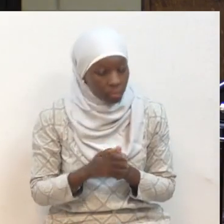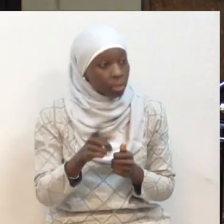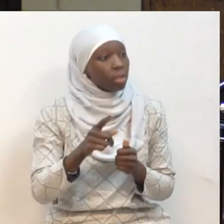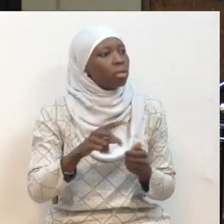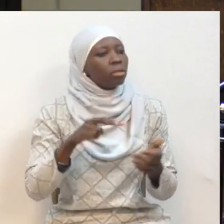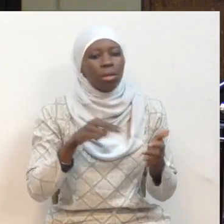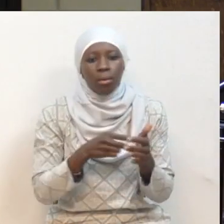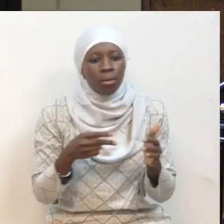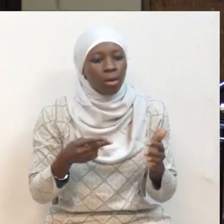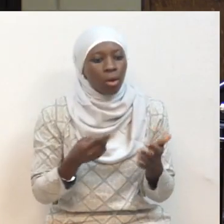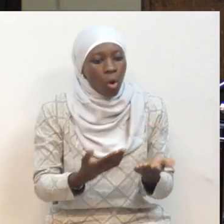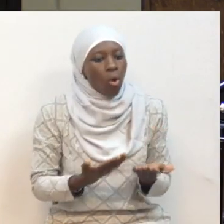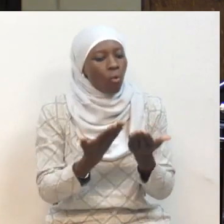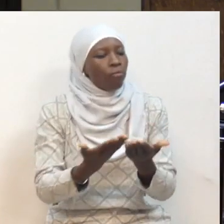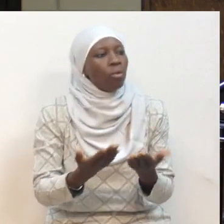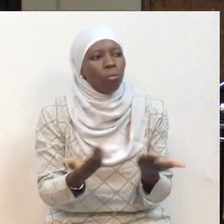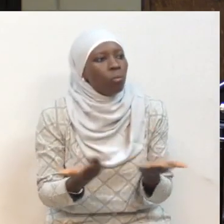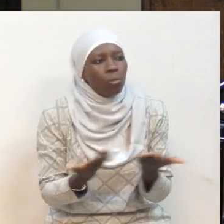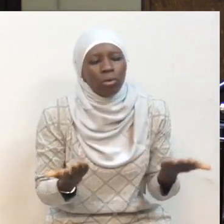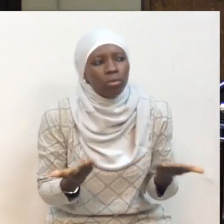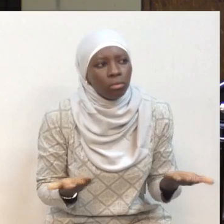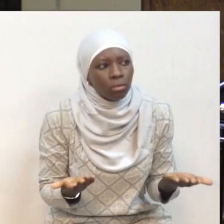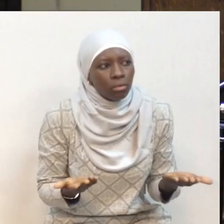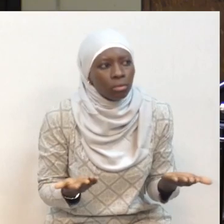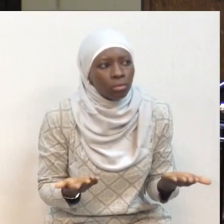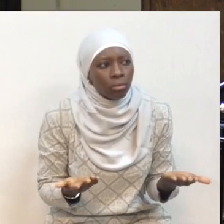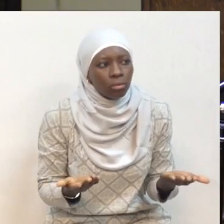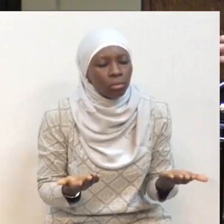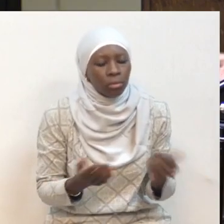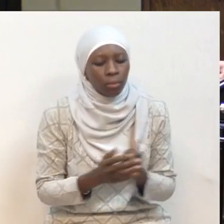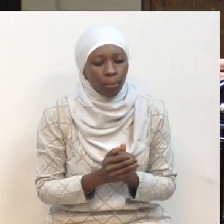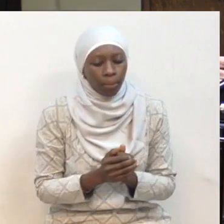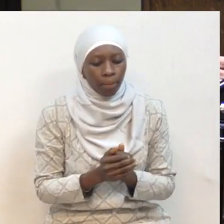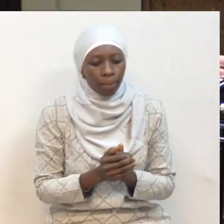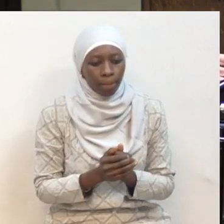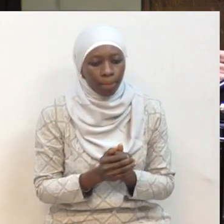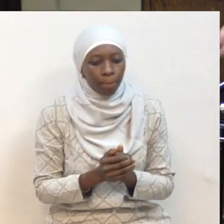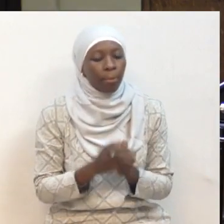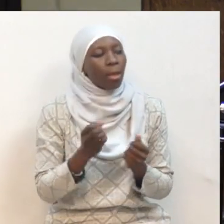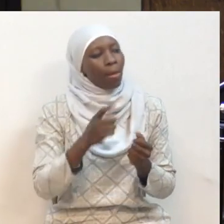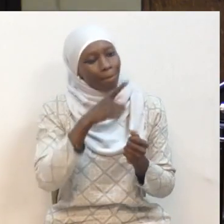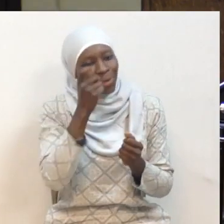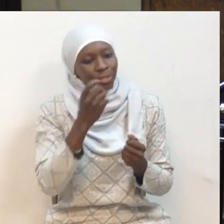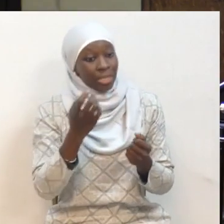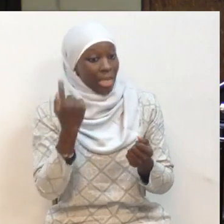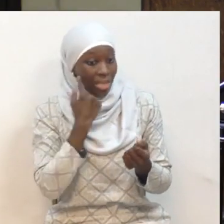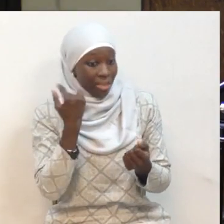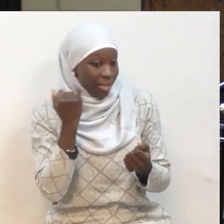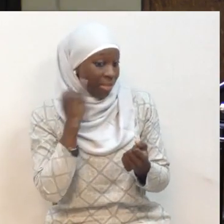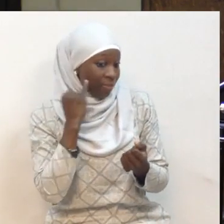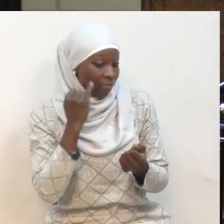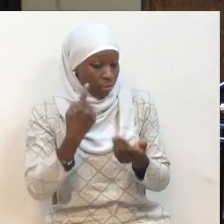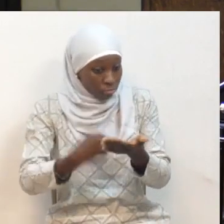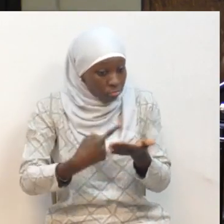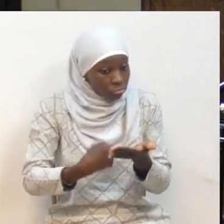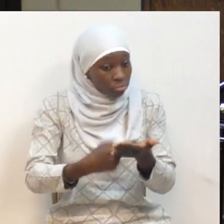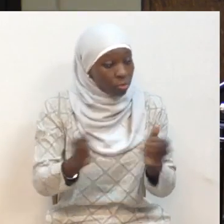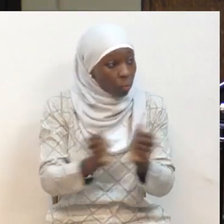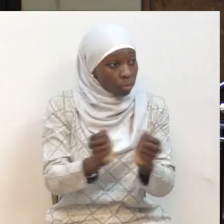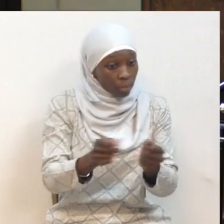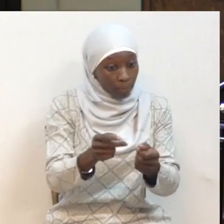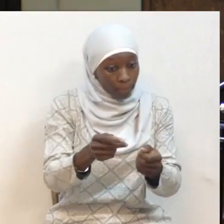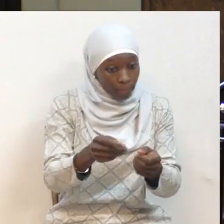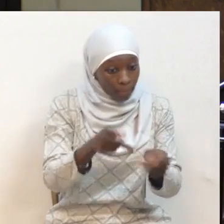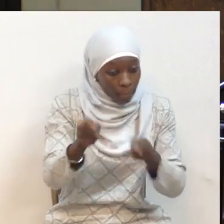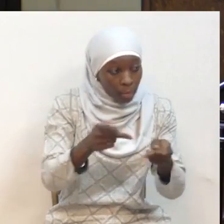Consultation offers a span of diverse opinions on the same issue coming